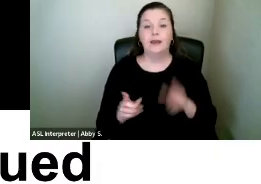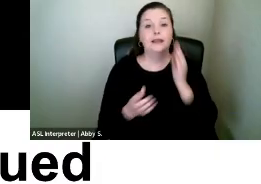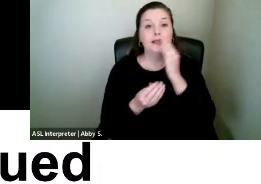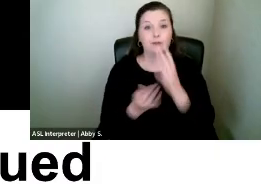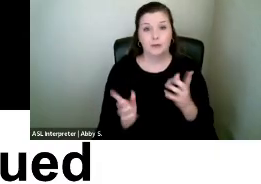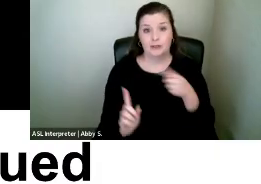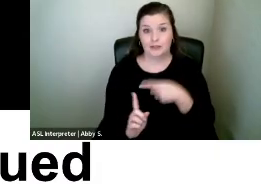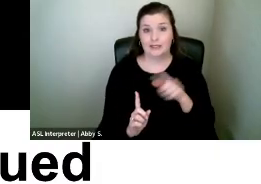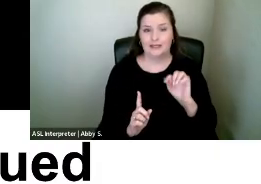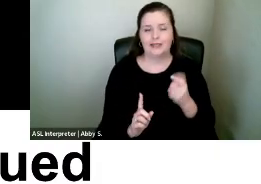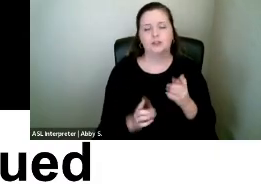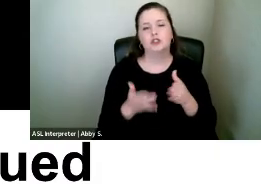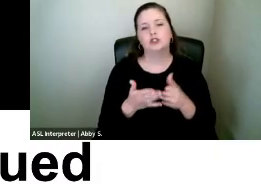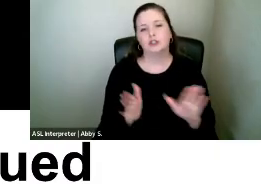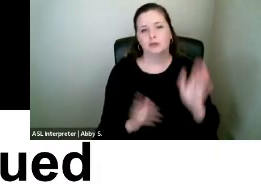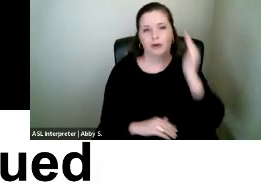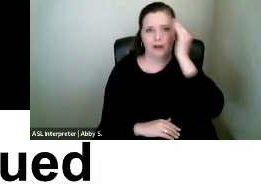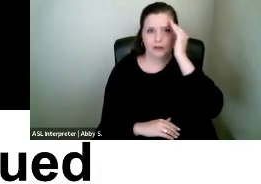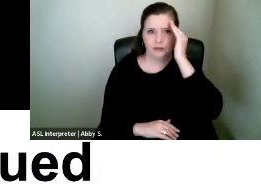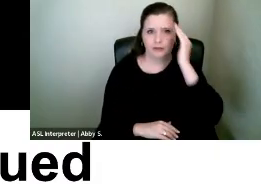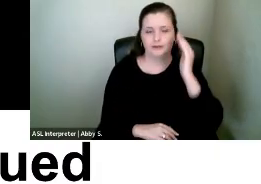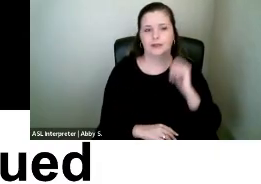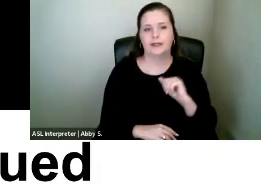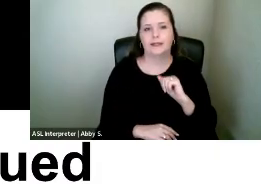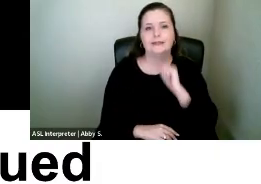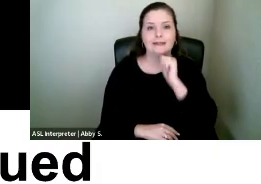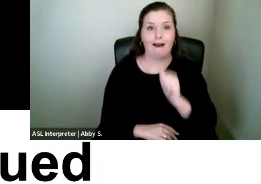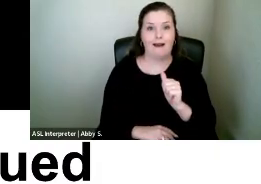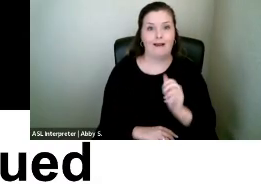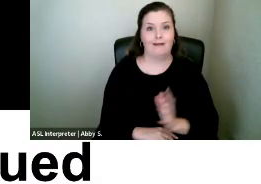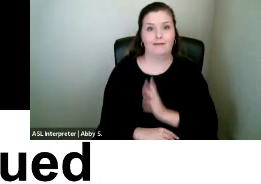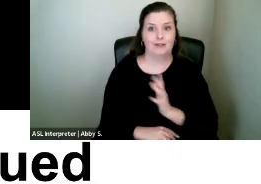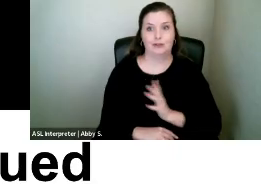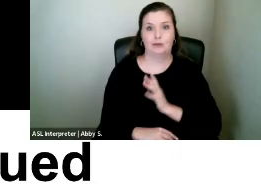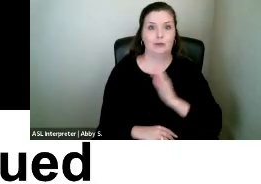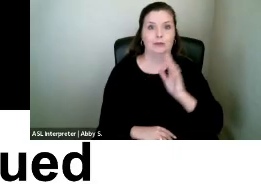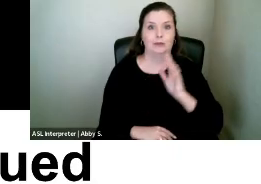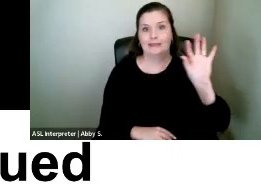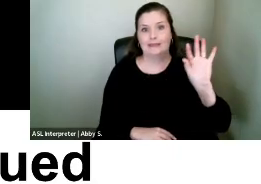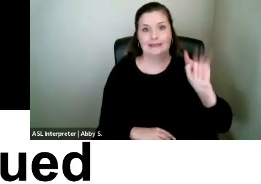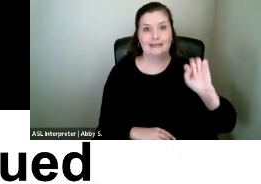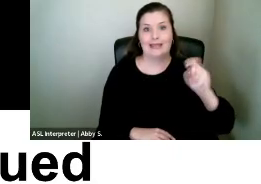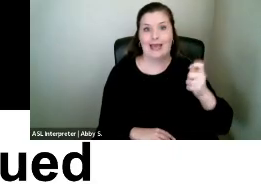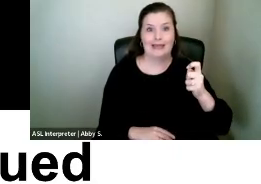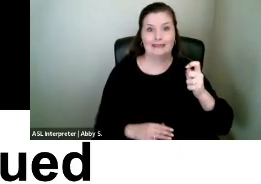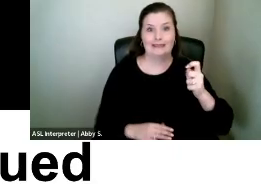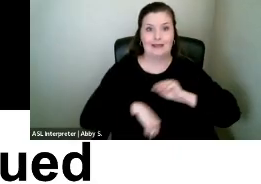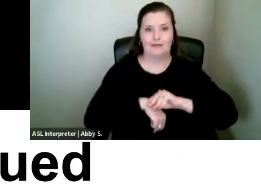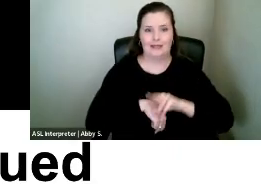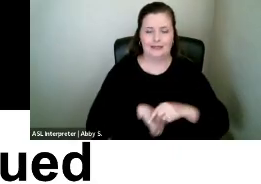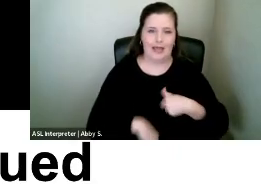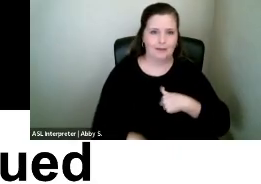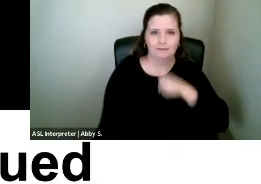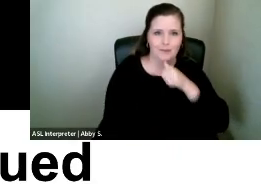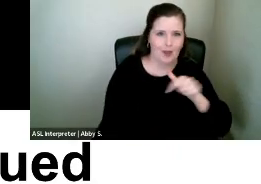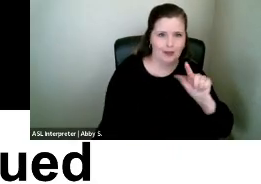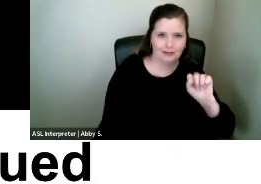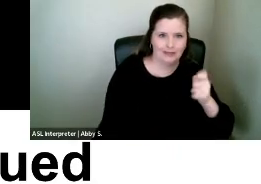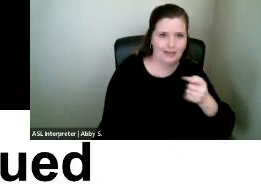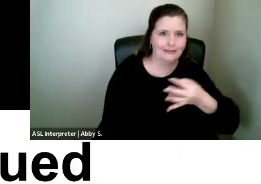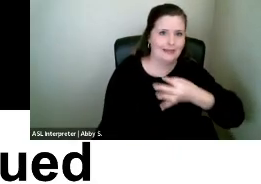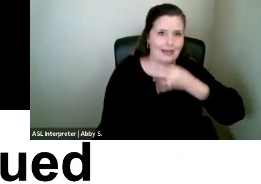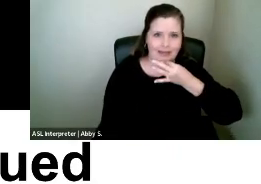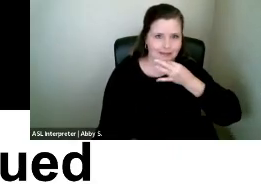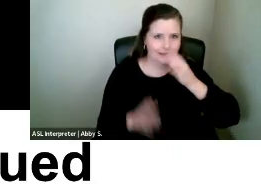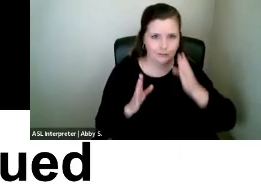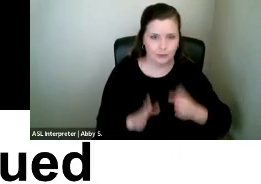for general knowledge and should not be considered tax advice. I am not a tax expert. So it is